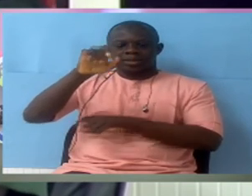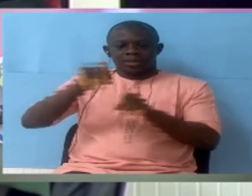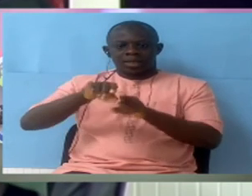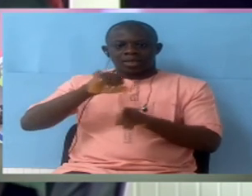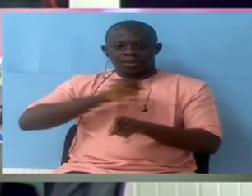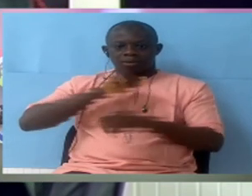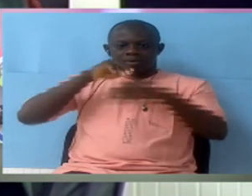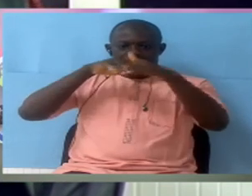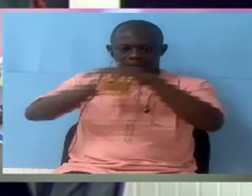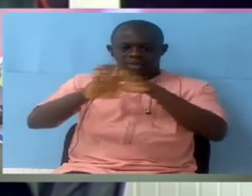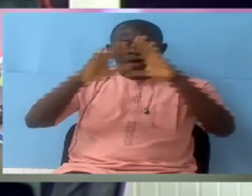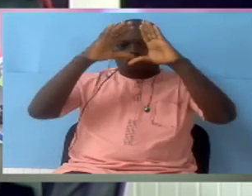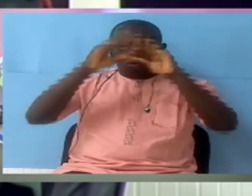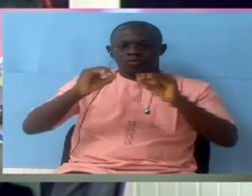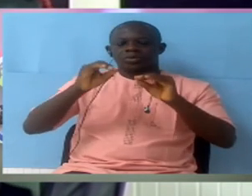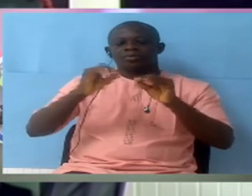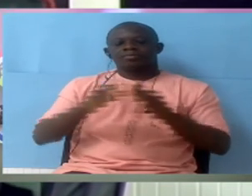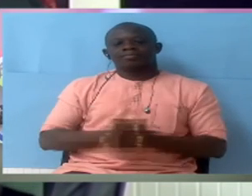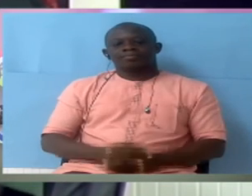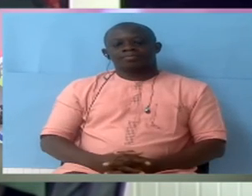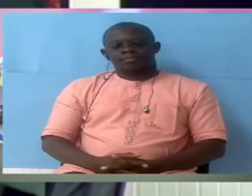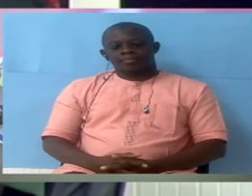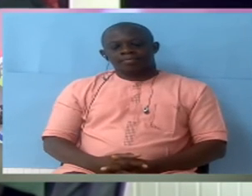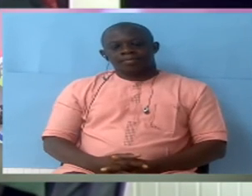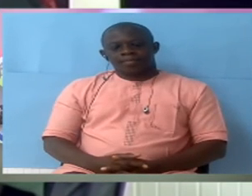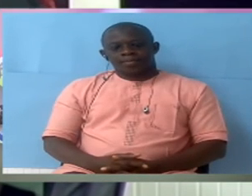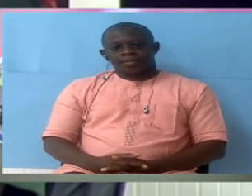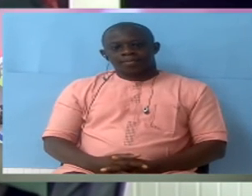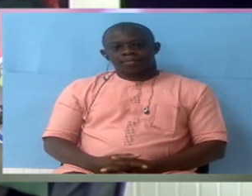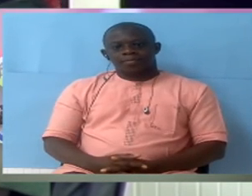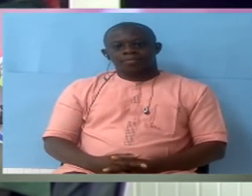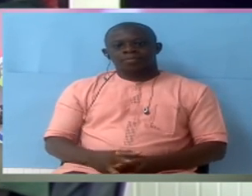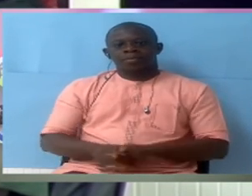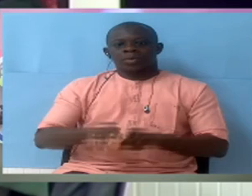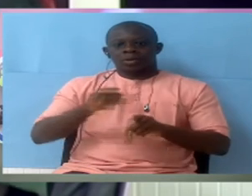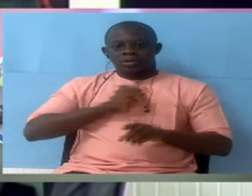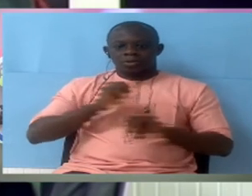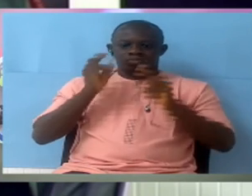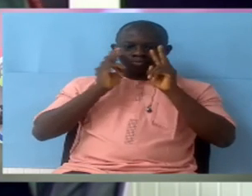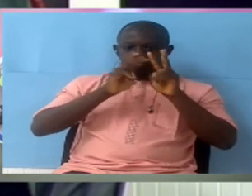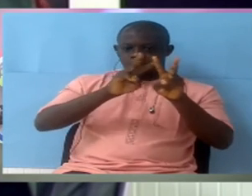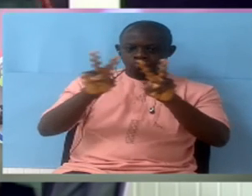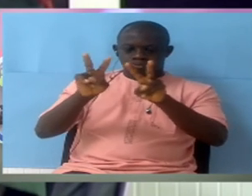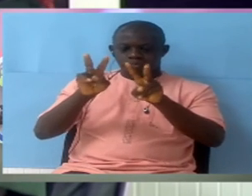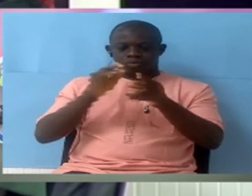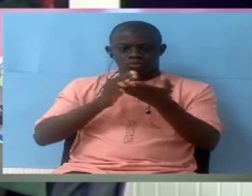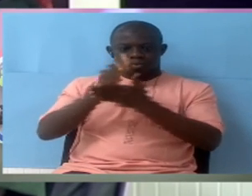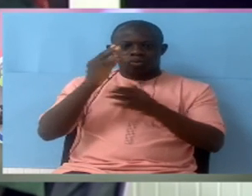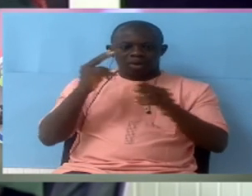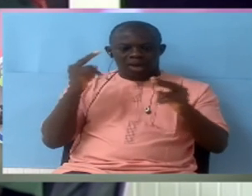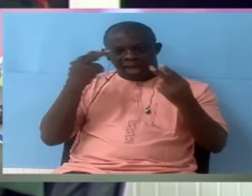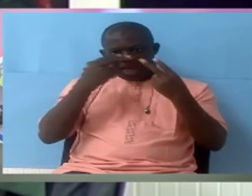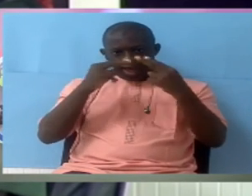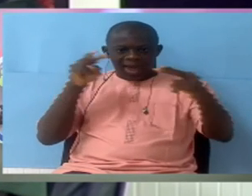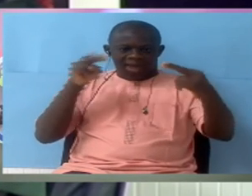bi rek deputy CDS bi dugga ci biir office bi. He looked at us through the eyes. Mu xol ñu ci biir bot.